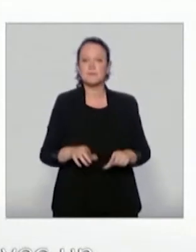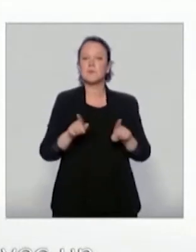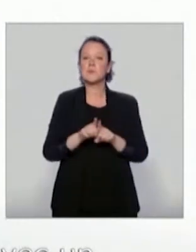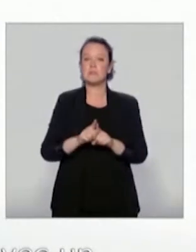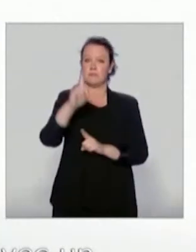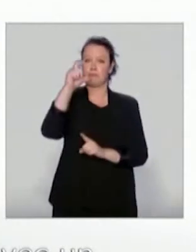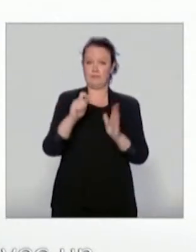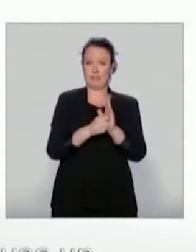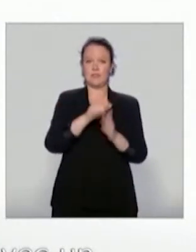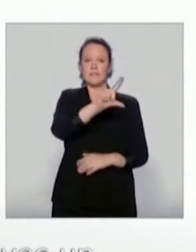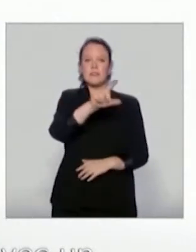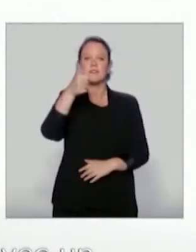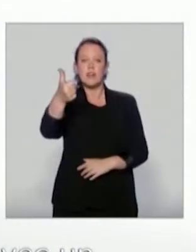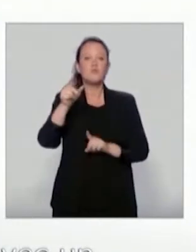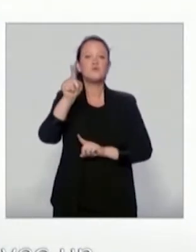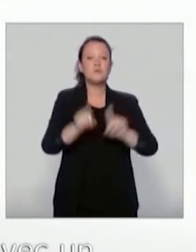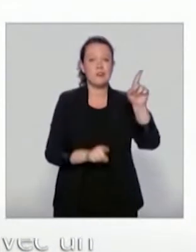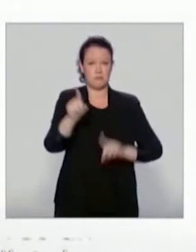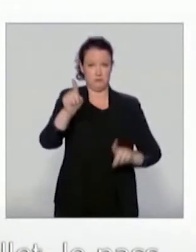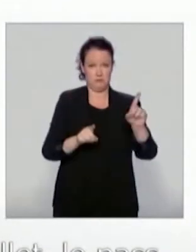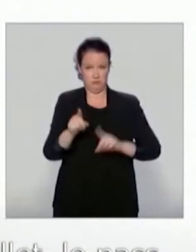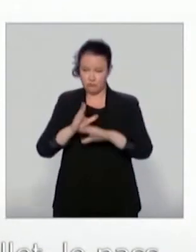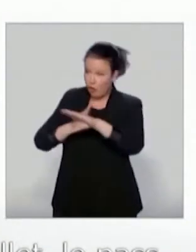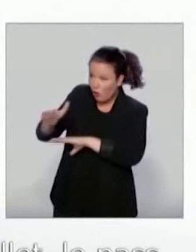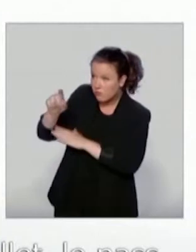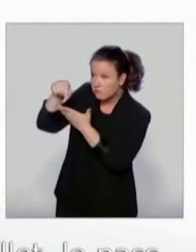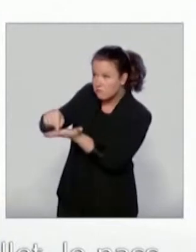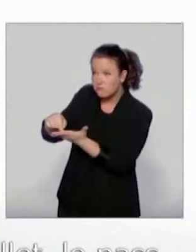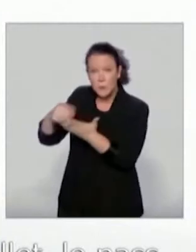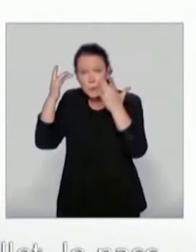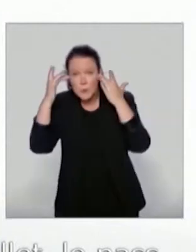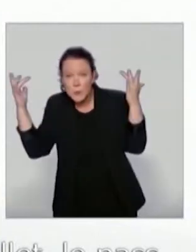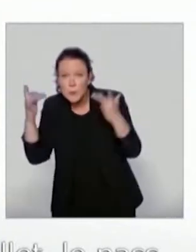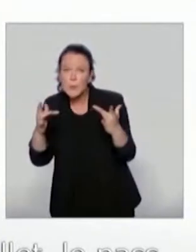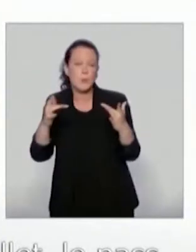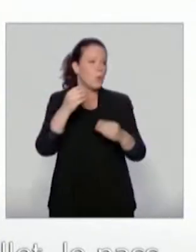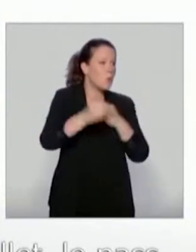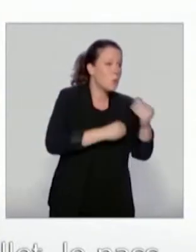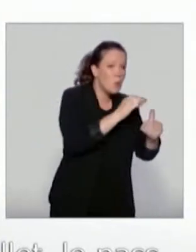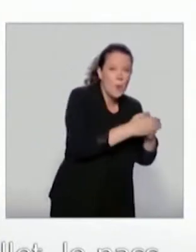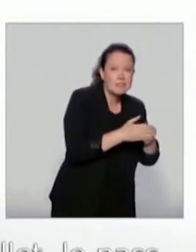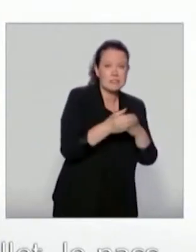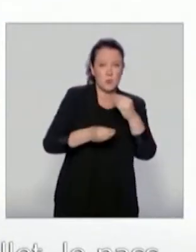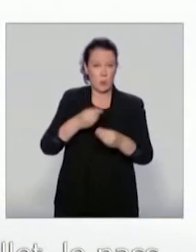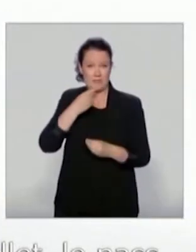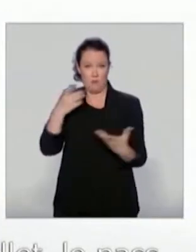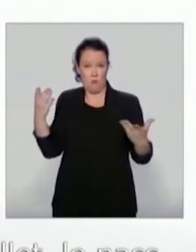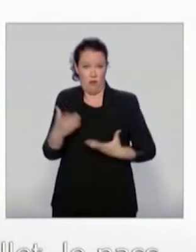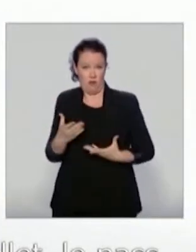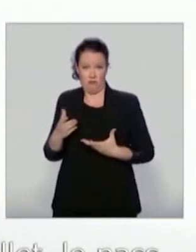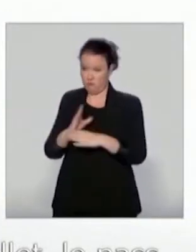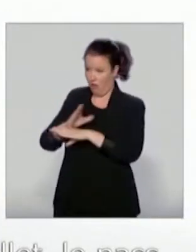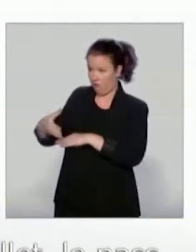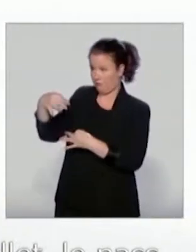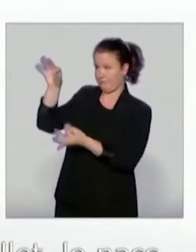without waiting. I am aware of what I am asking of you, and I know that you are ready for this commitment. This is part, in a way,